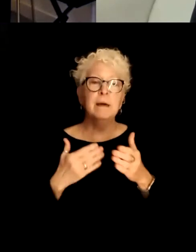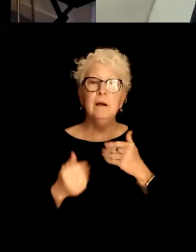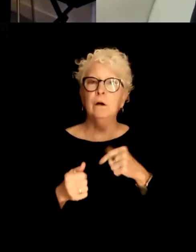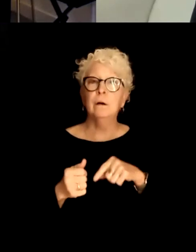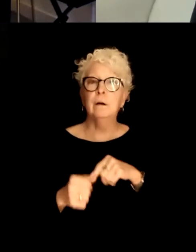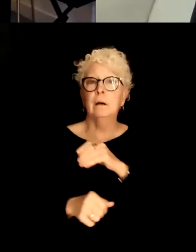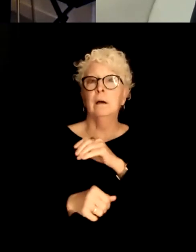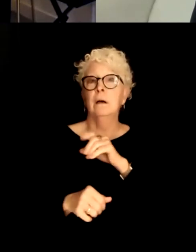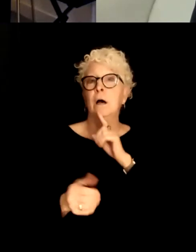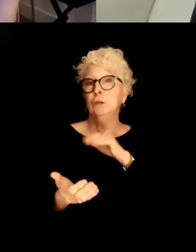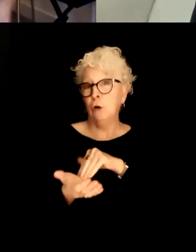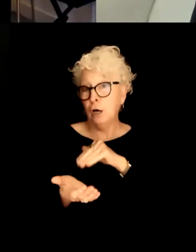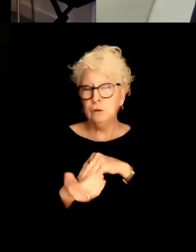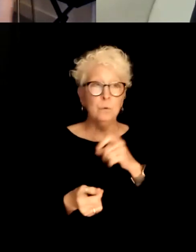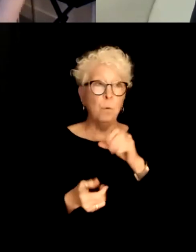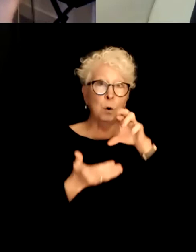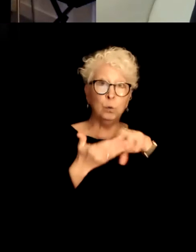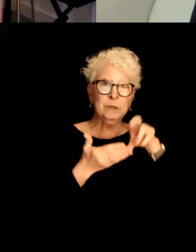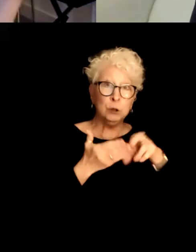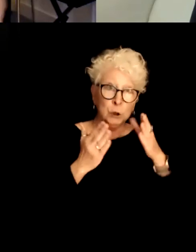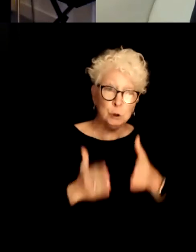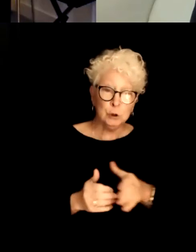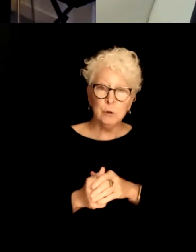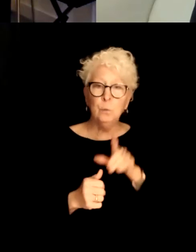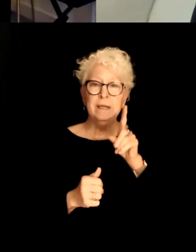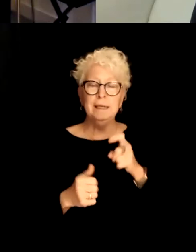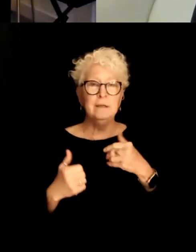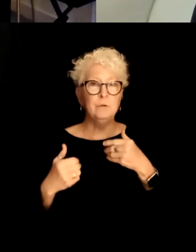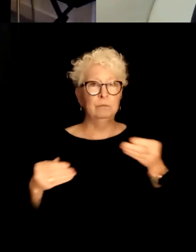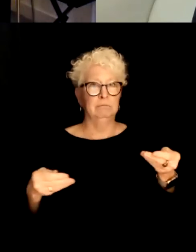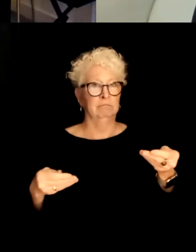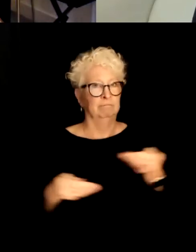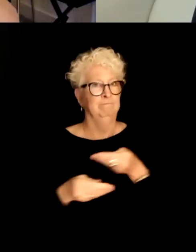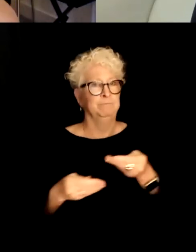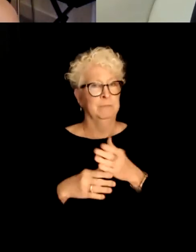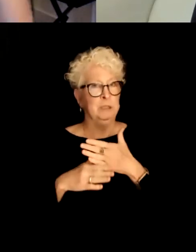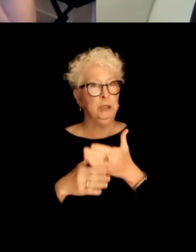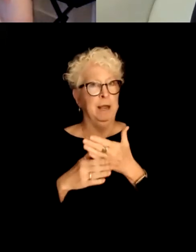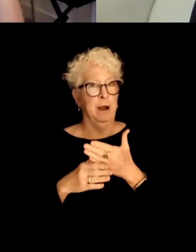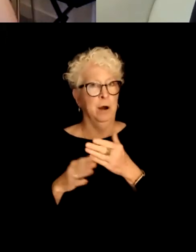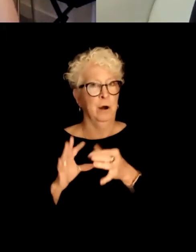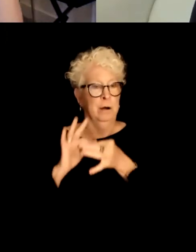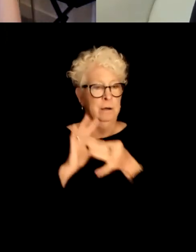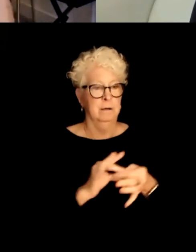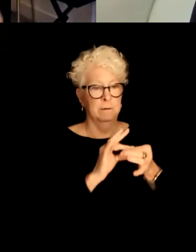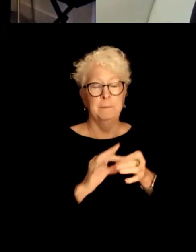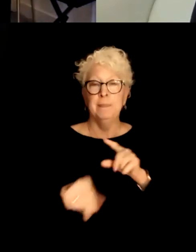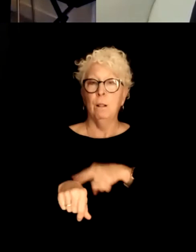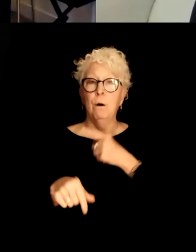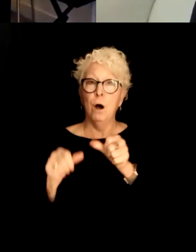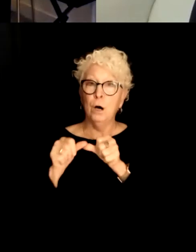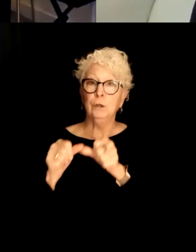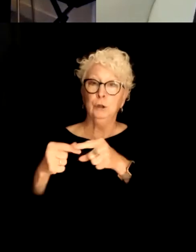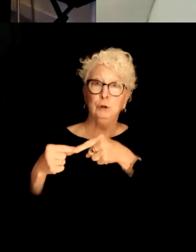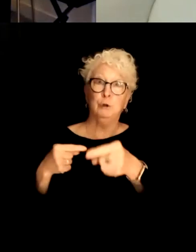there needs to be like total bidirectional fluency between long COVID and all of these other spaces of chronic illness that came